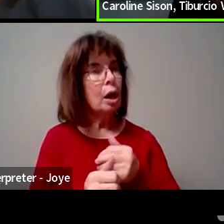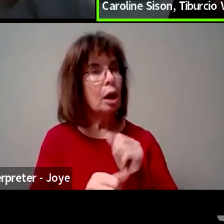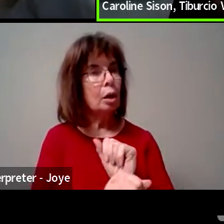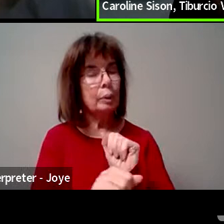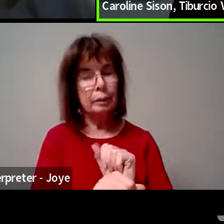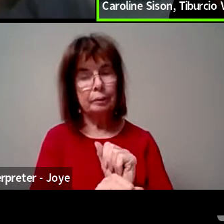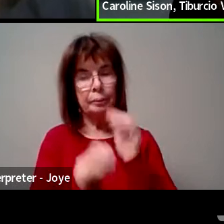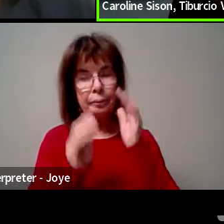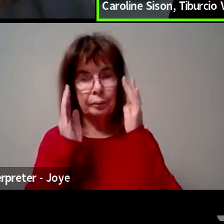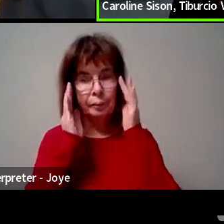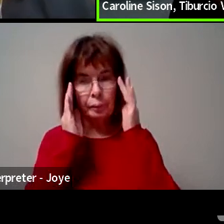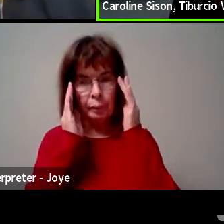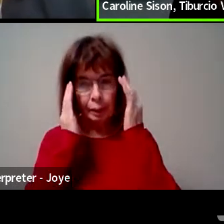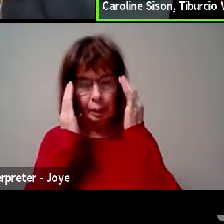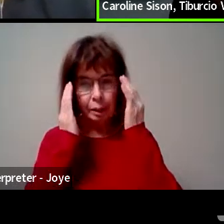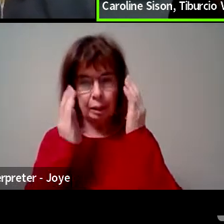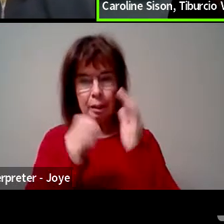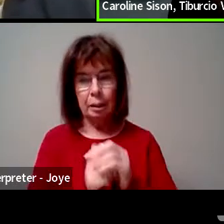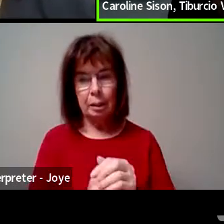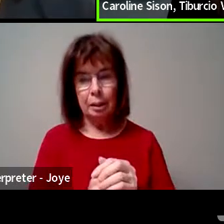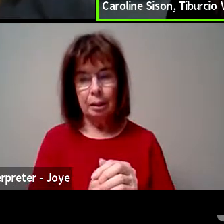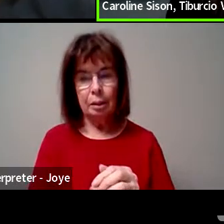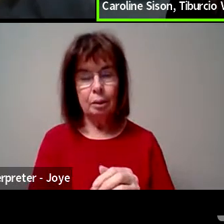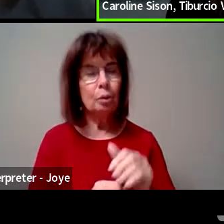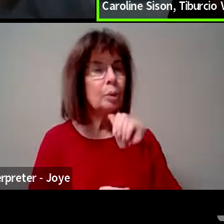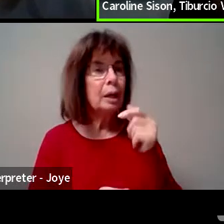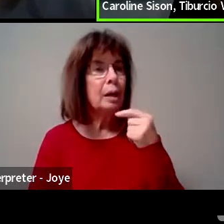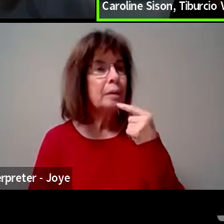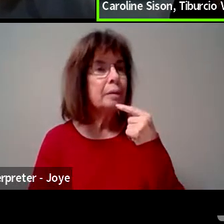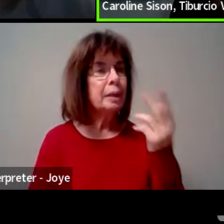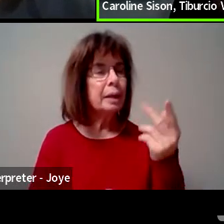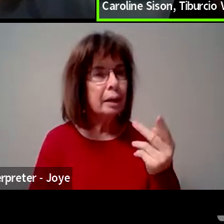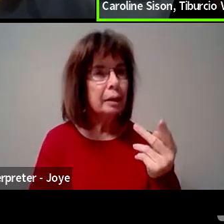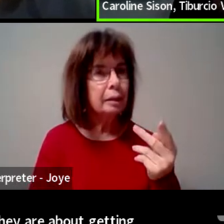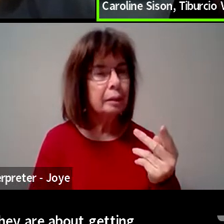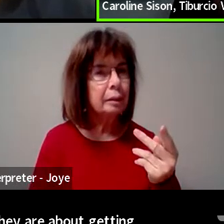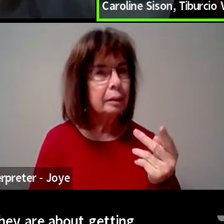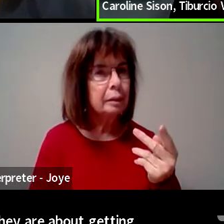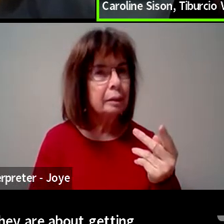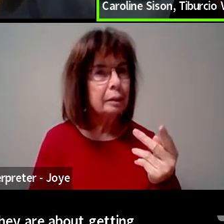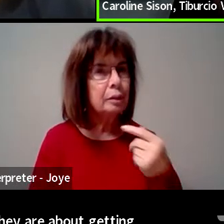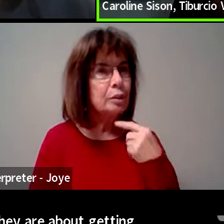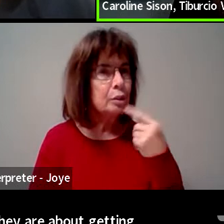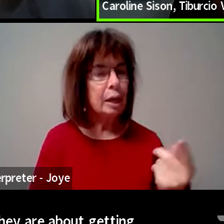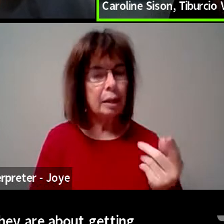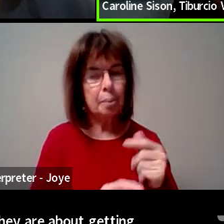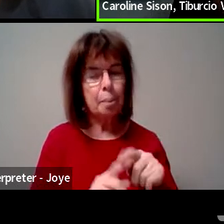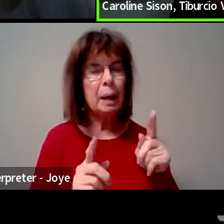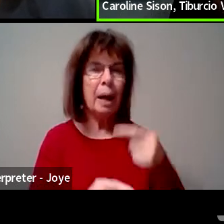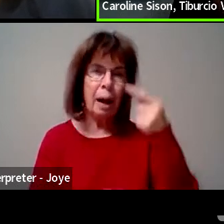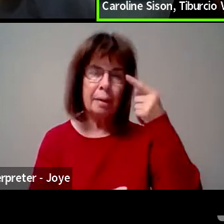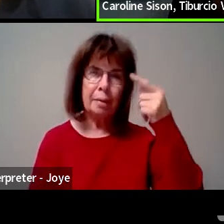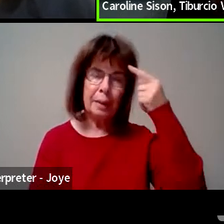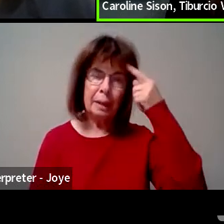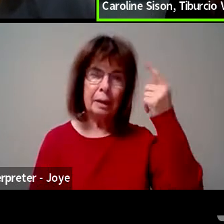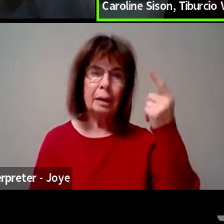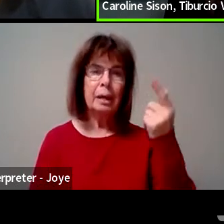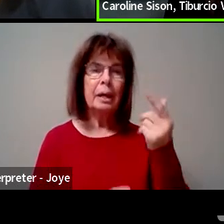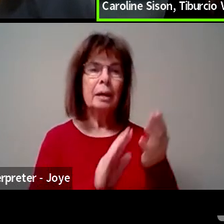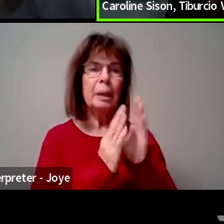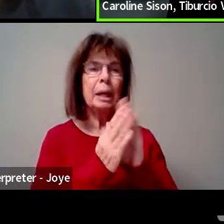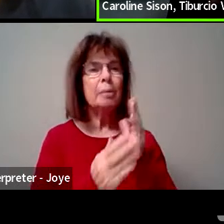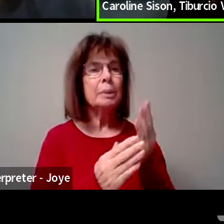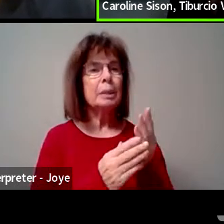point, I mean, we're not there to necessarily sell them on receiving the vaccination, but I think at that point, it's really then kind of a public